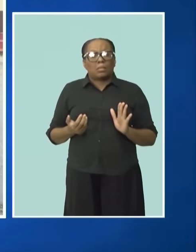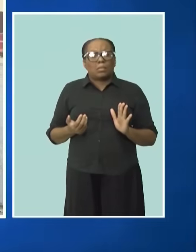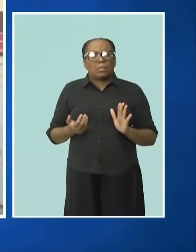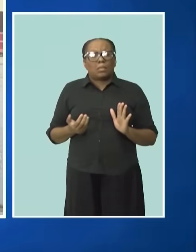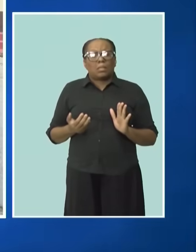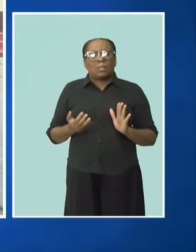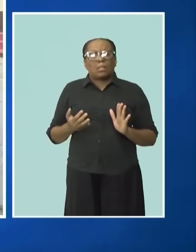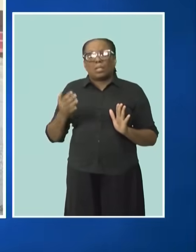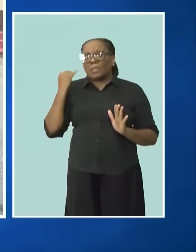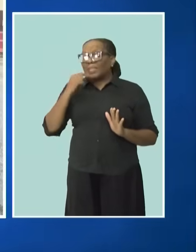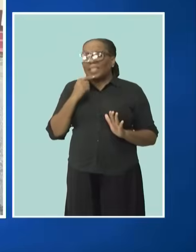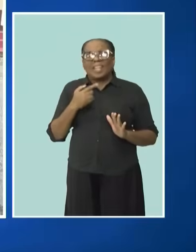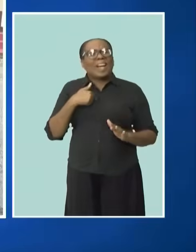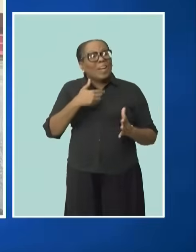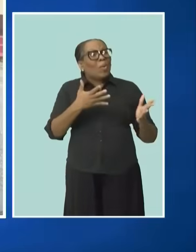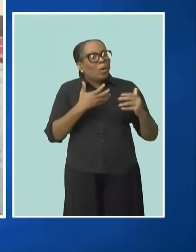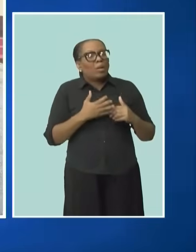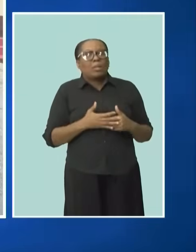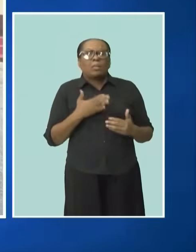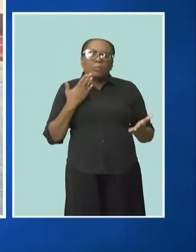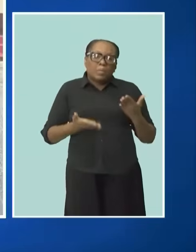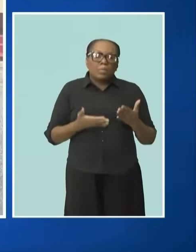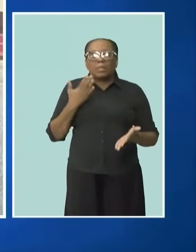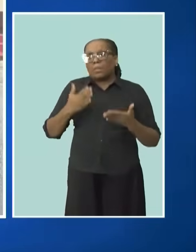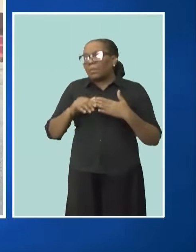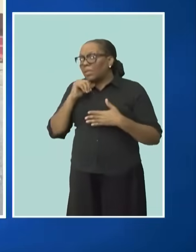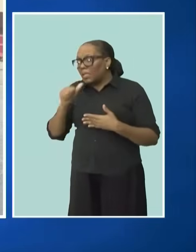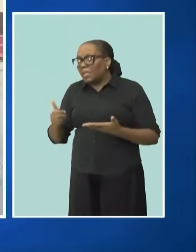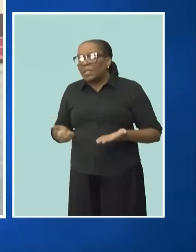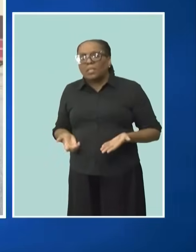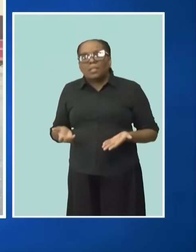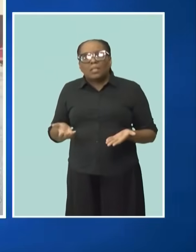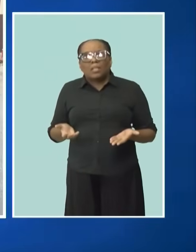or maybe not is installed. The